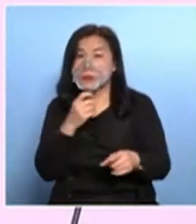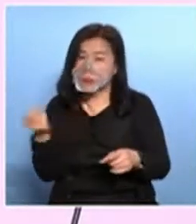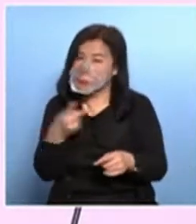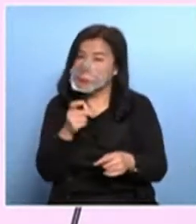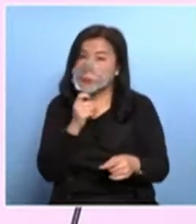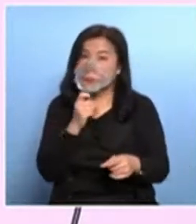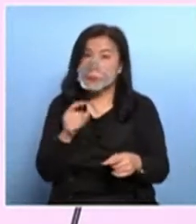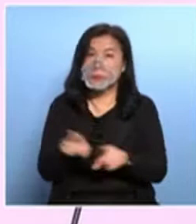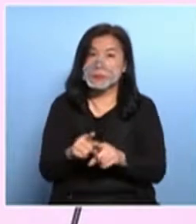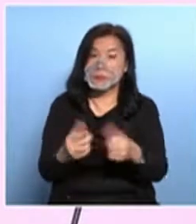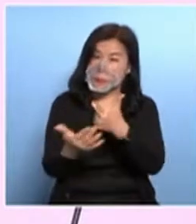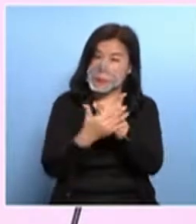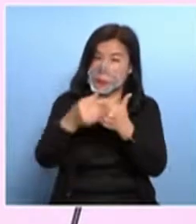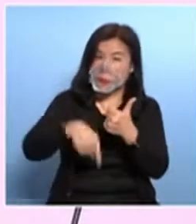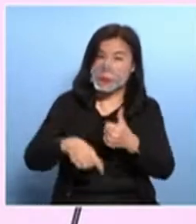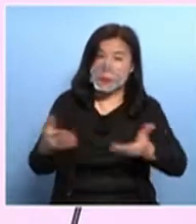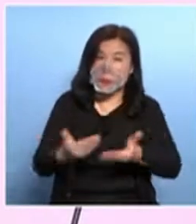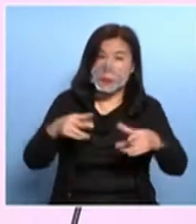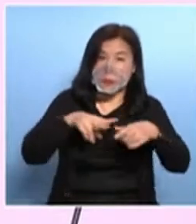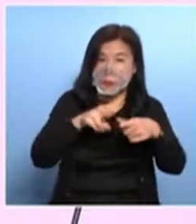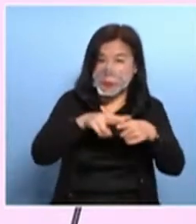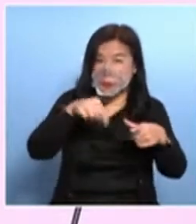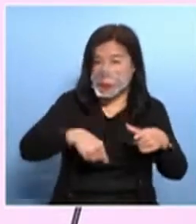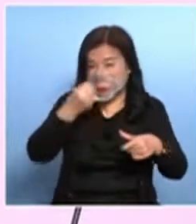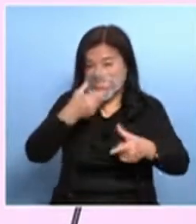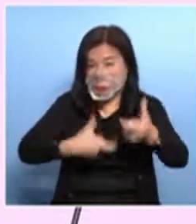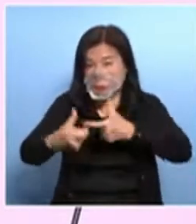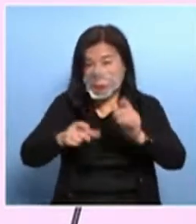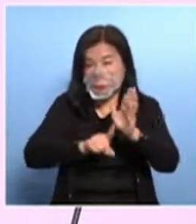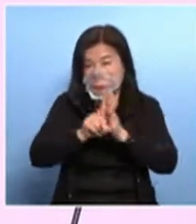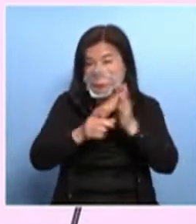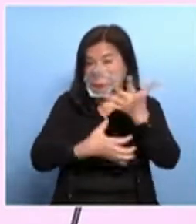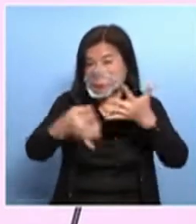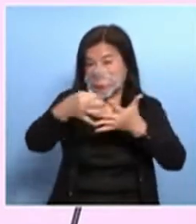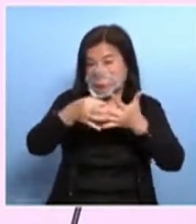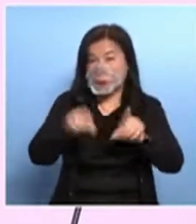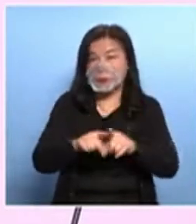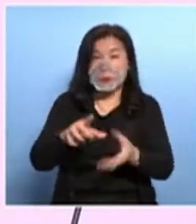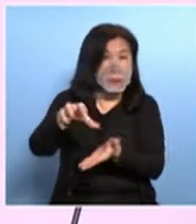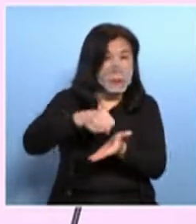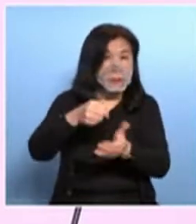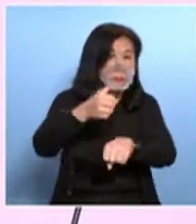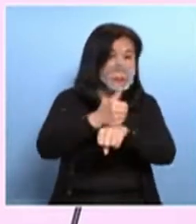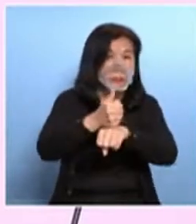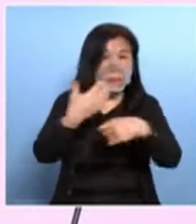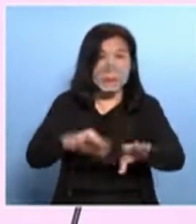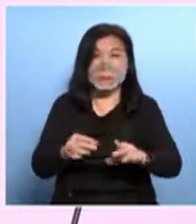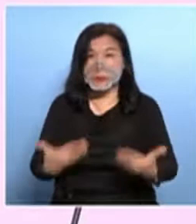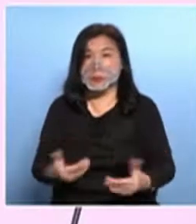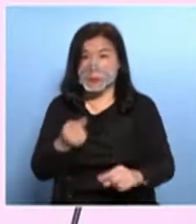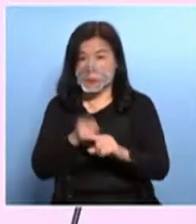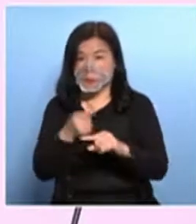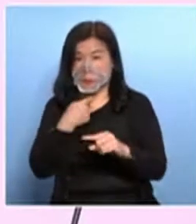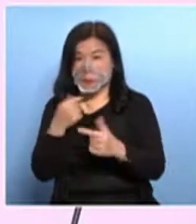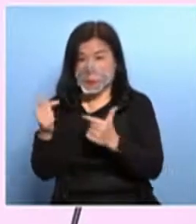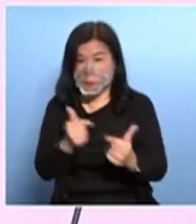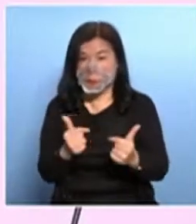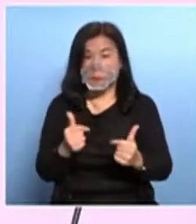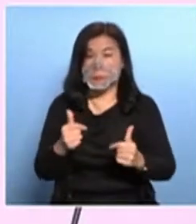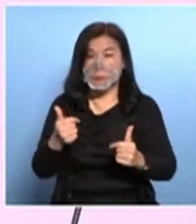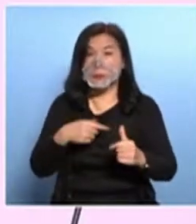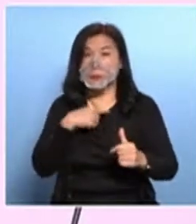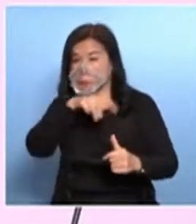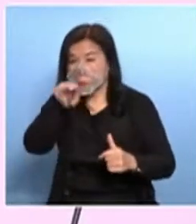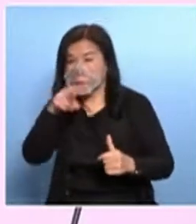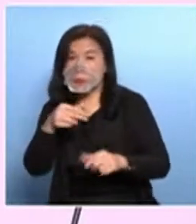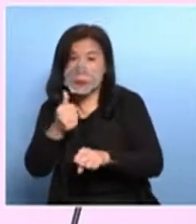industries, financial services have been developing rapidly with a promising outlook and will remain a driving force for our economic growth in the future. To